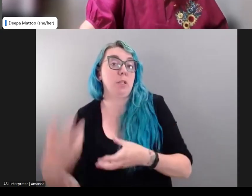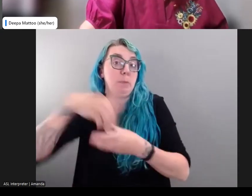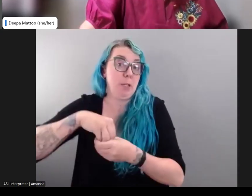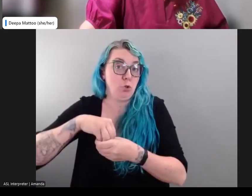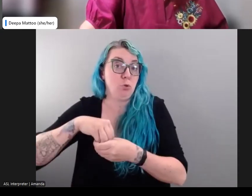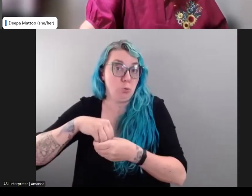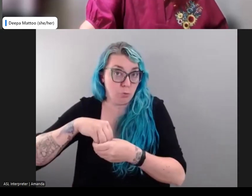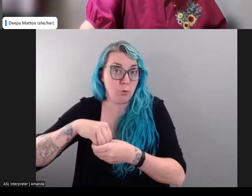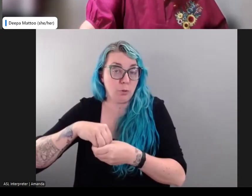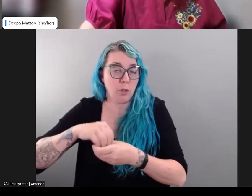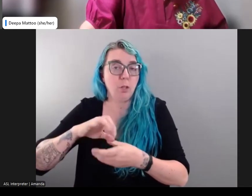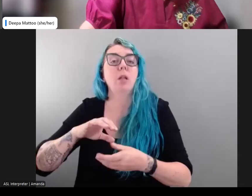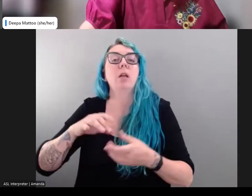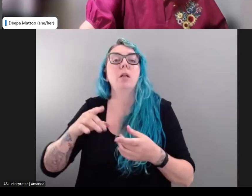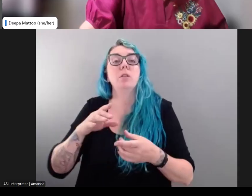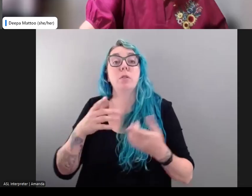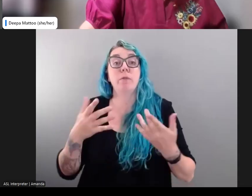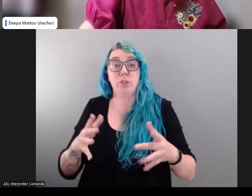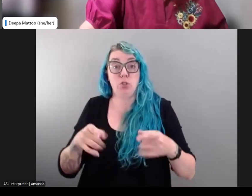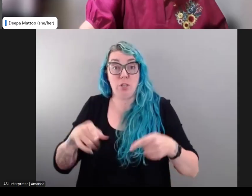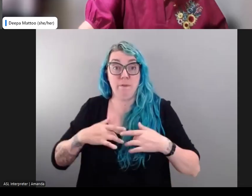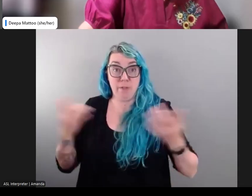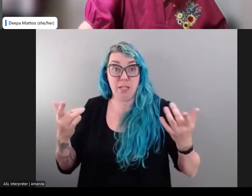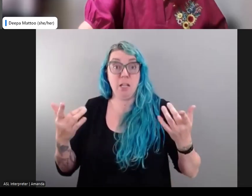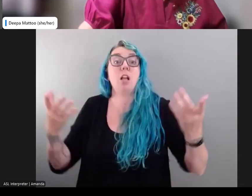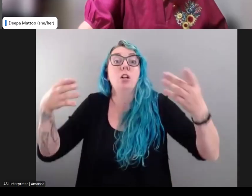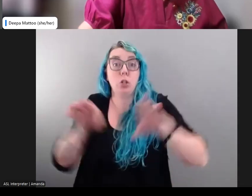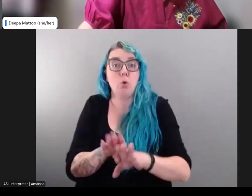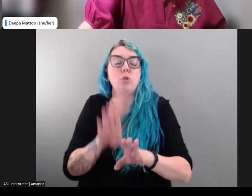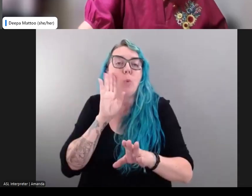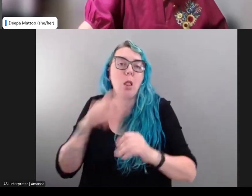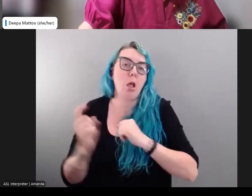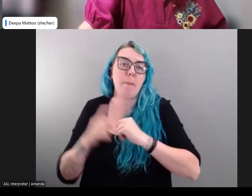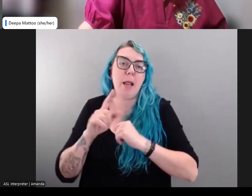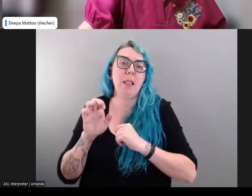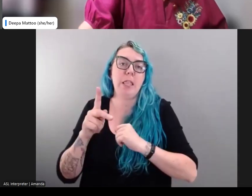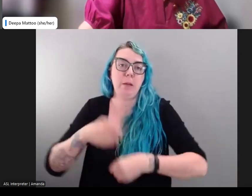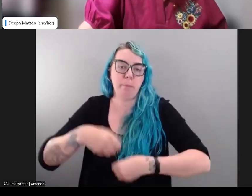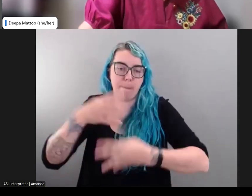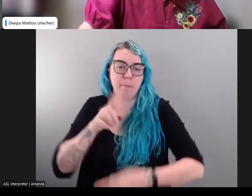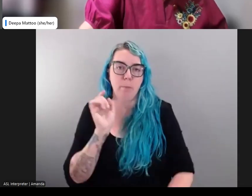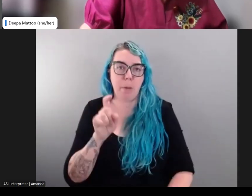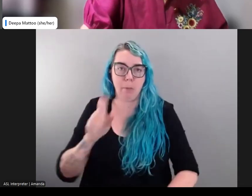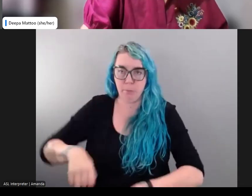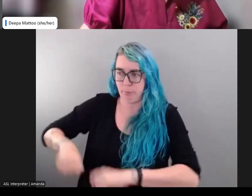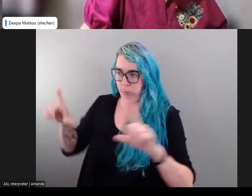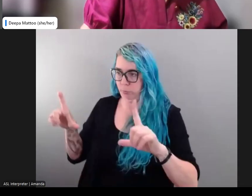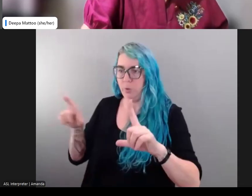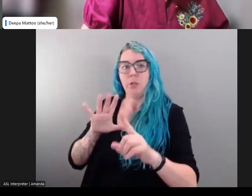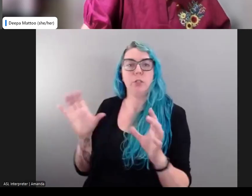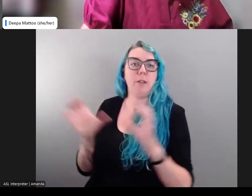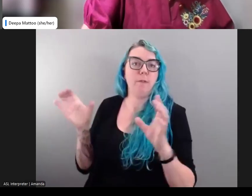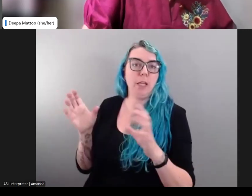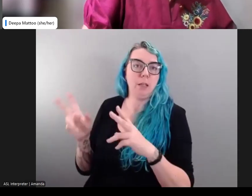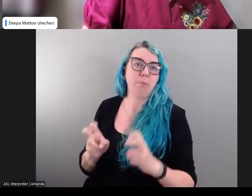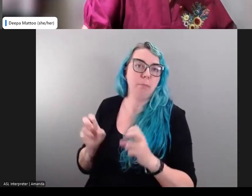will automatically open in your browser after the event and this session has ended. So thank you again, Deepa and Emma. Thank you so much for your valuable